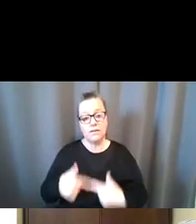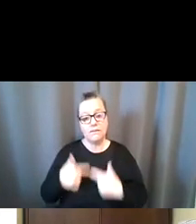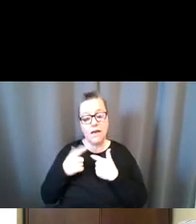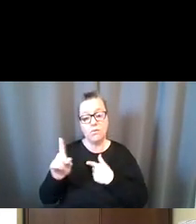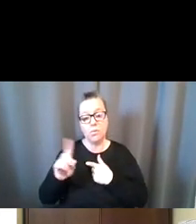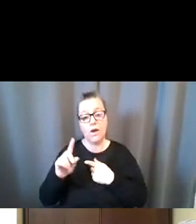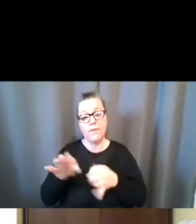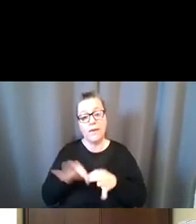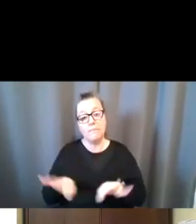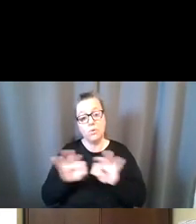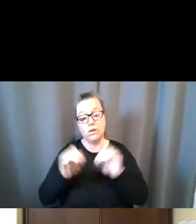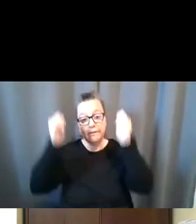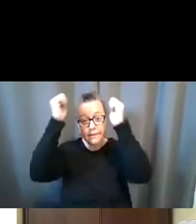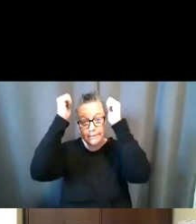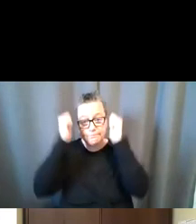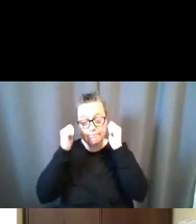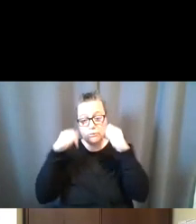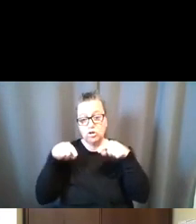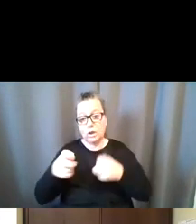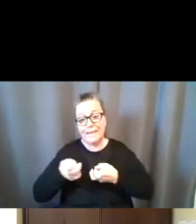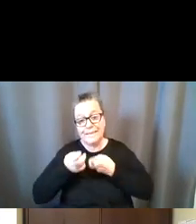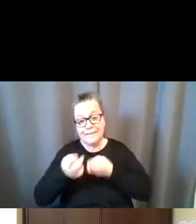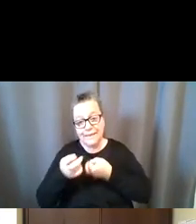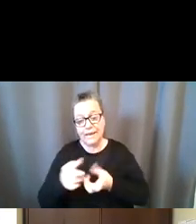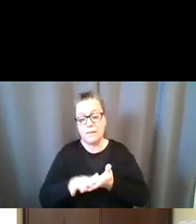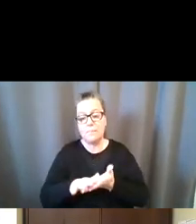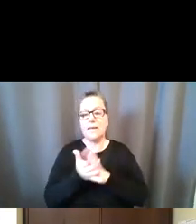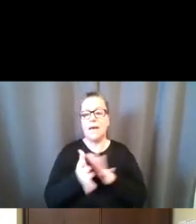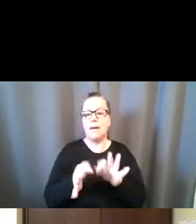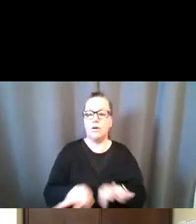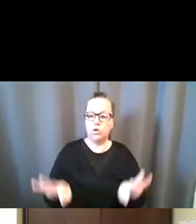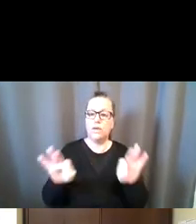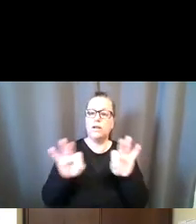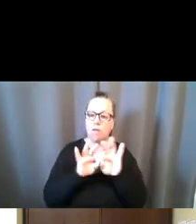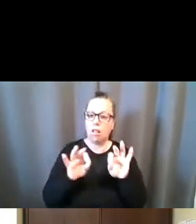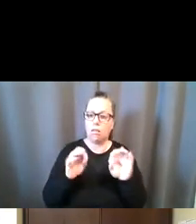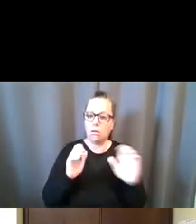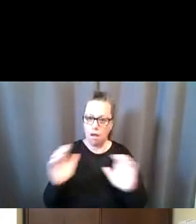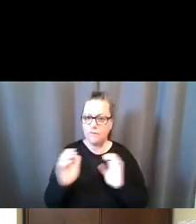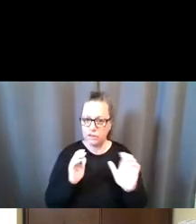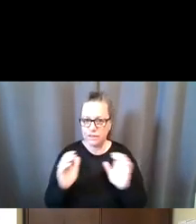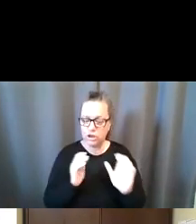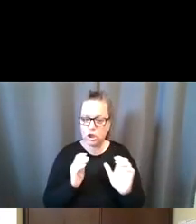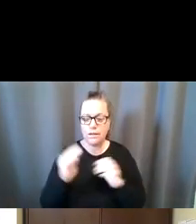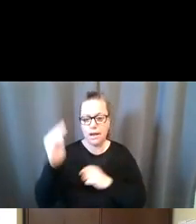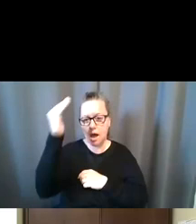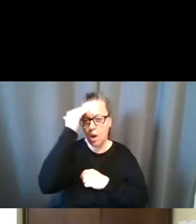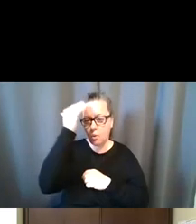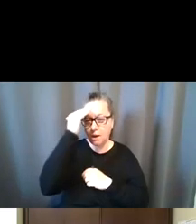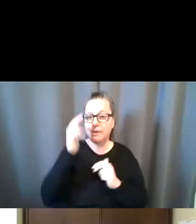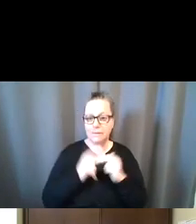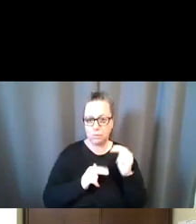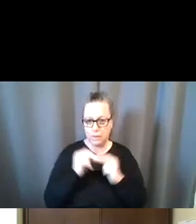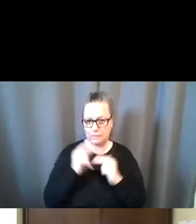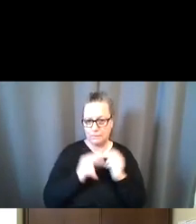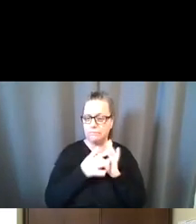of wearing helmets during skiing became a critical conversation. Awareness was built